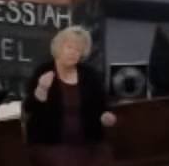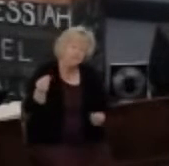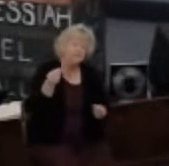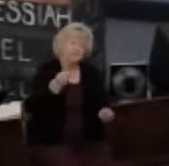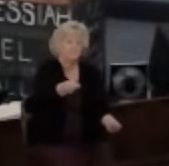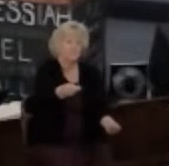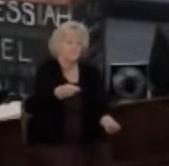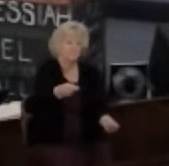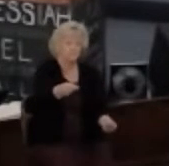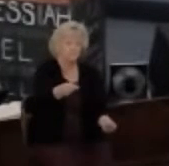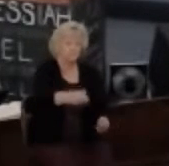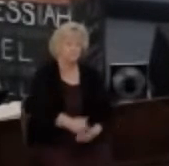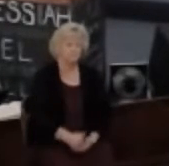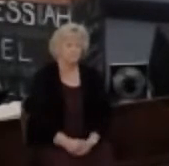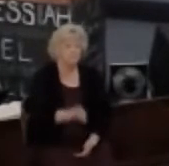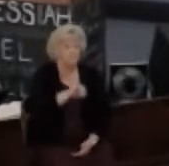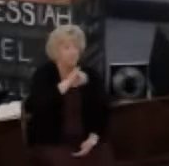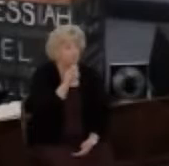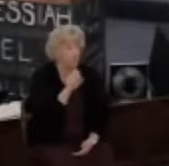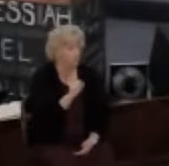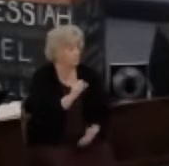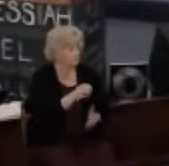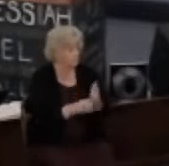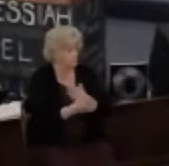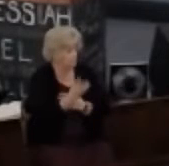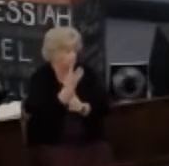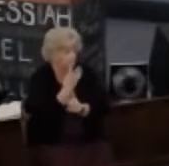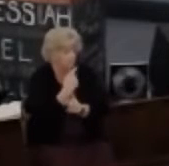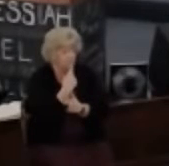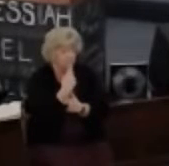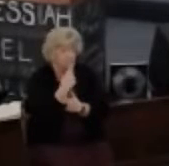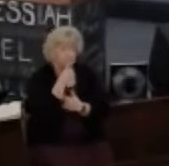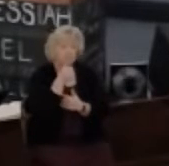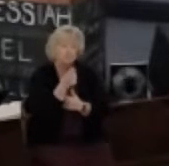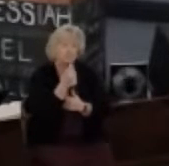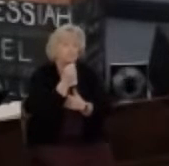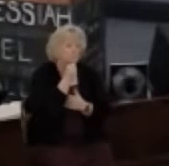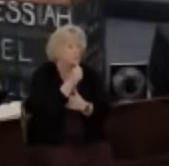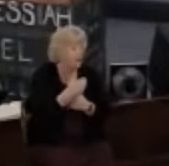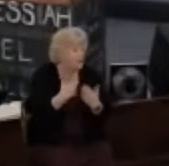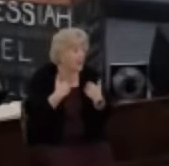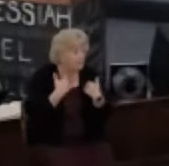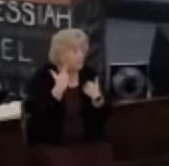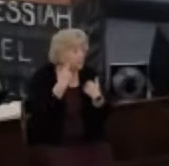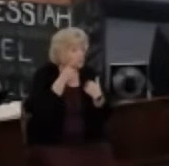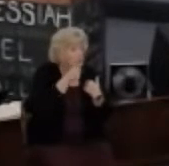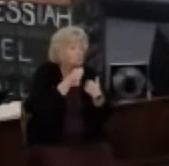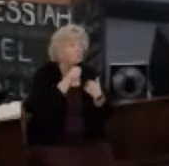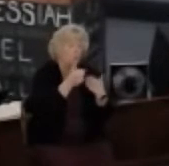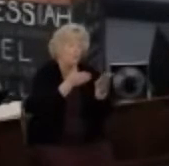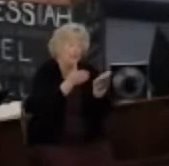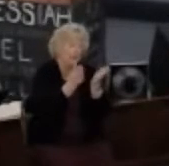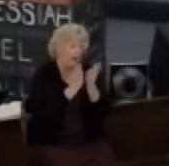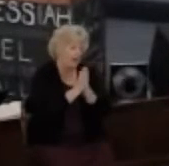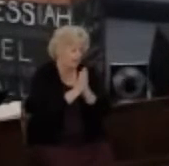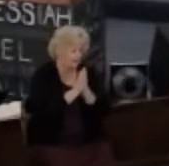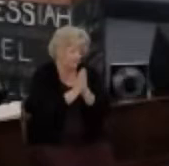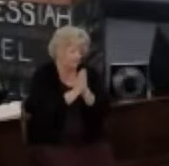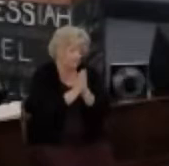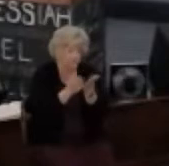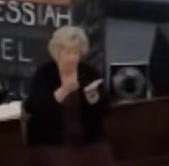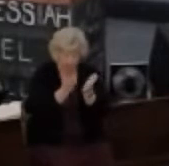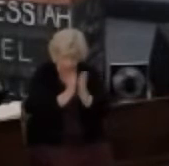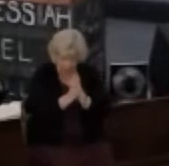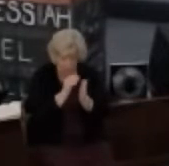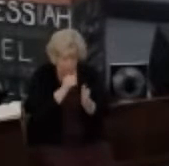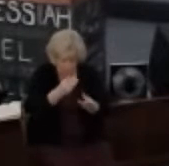you." James chapter 4, verse 2 and 3 says, "You do not have because you do not ask. You ask and